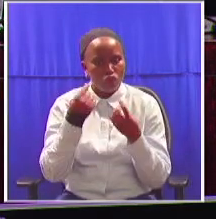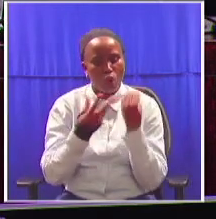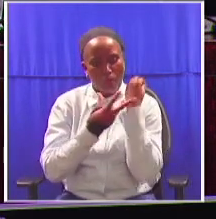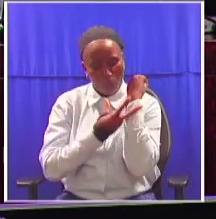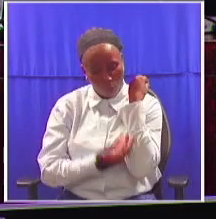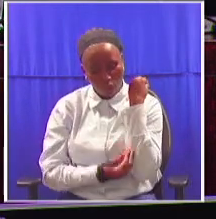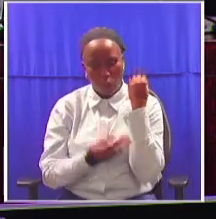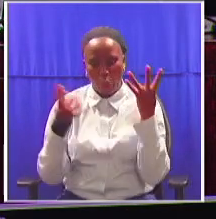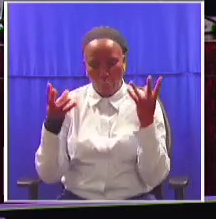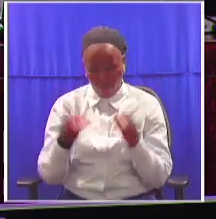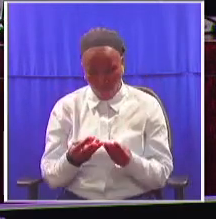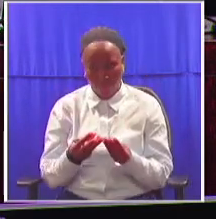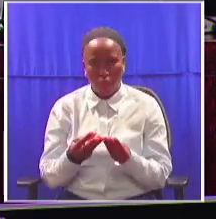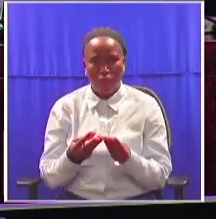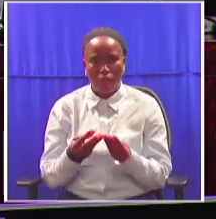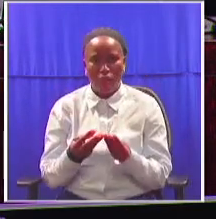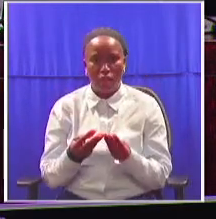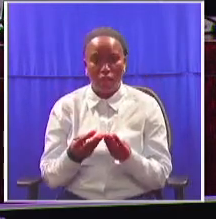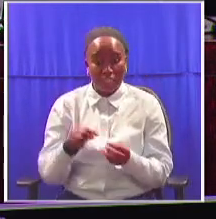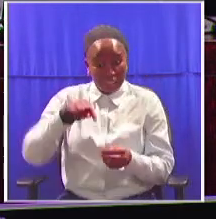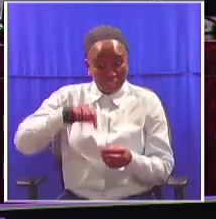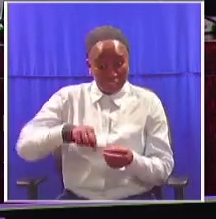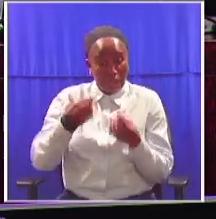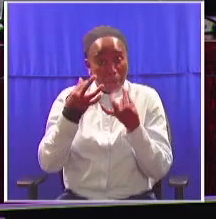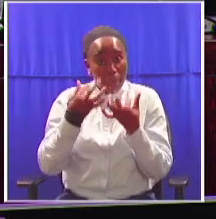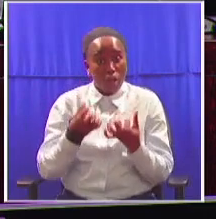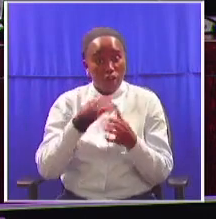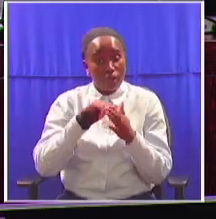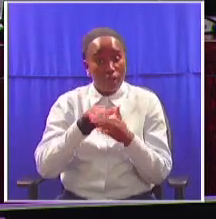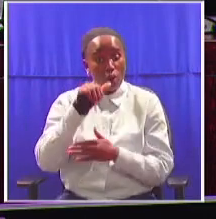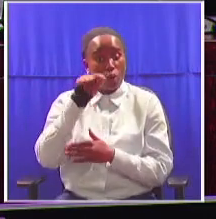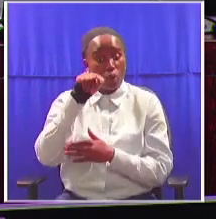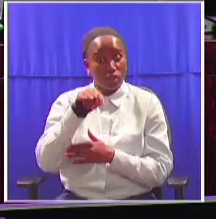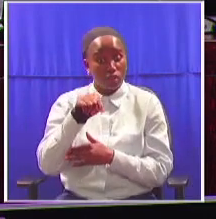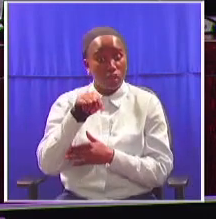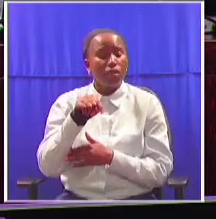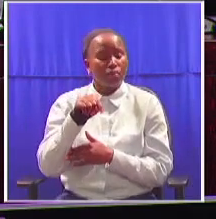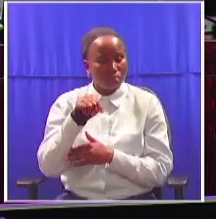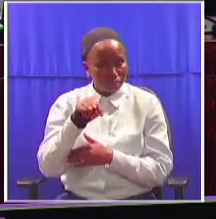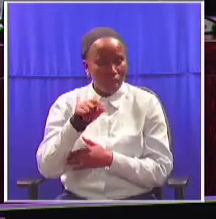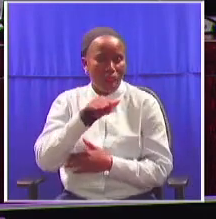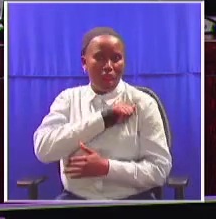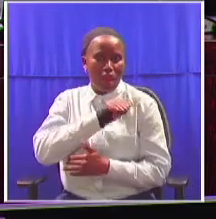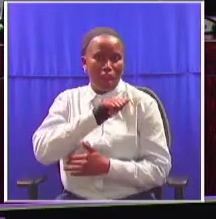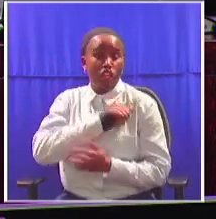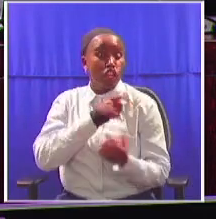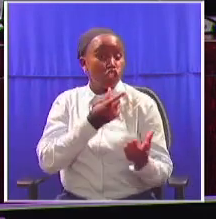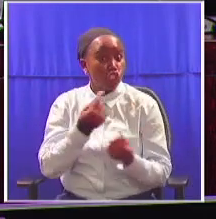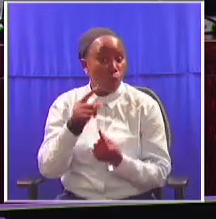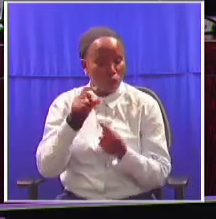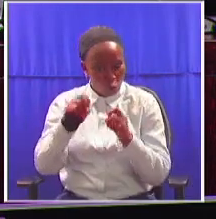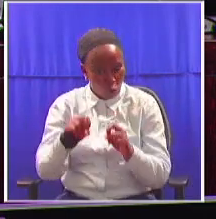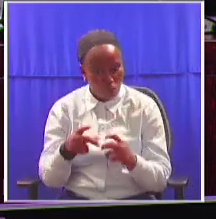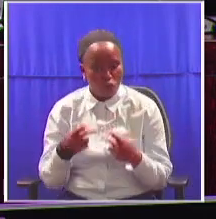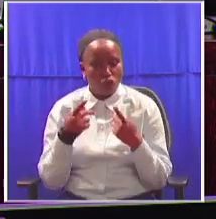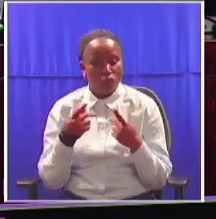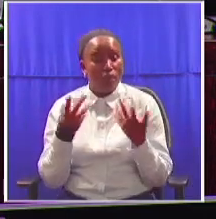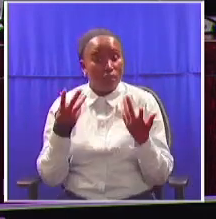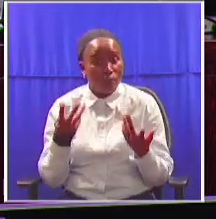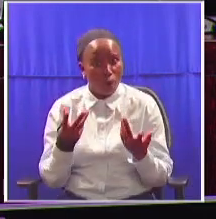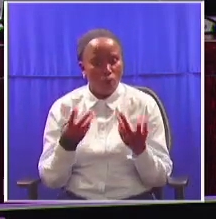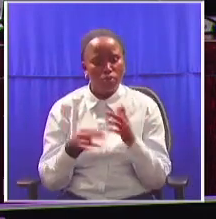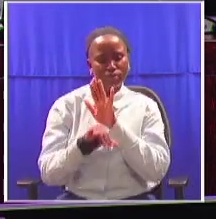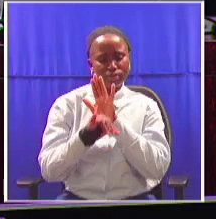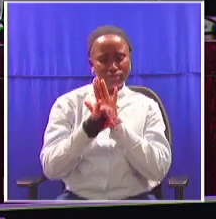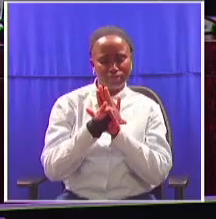This budget vote gives us an opportunity to outline the progress that has been made thus far,